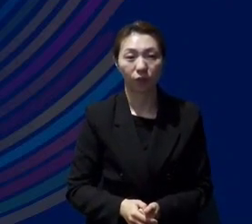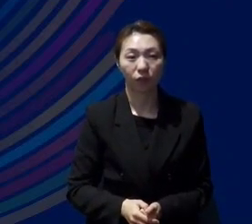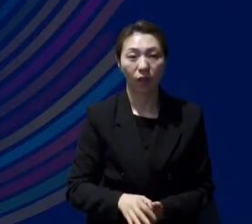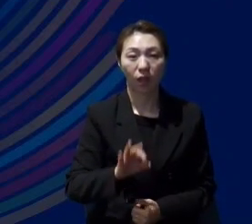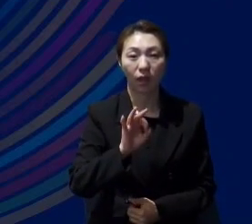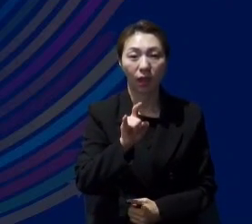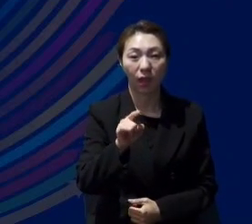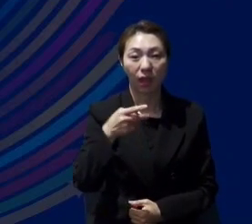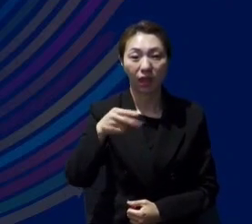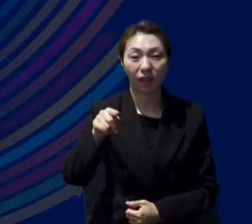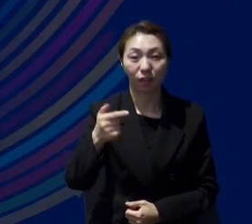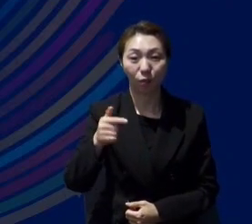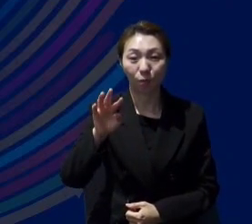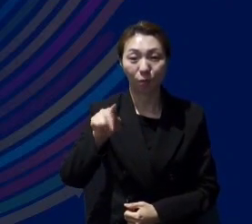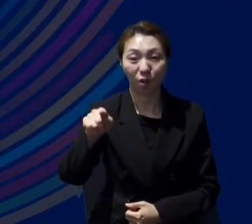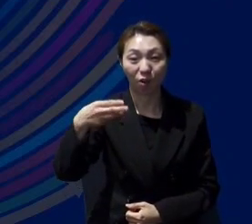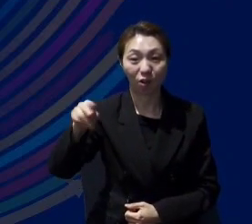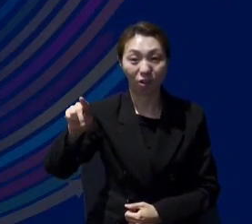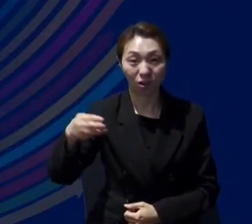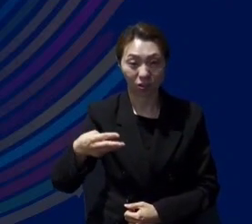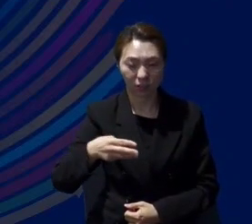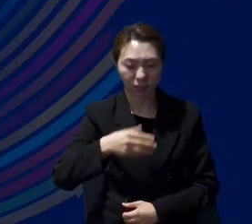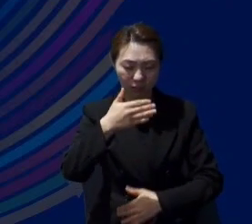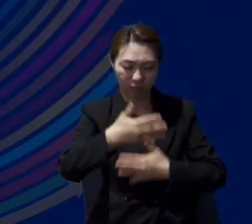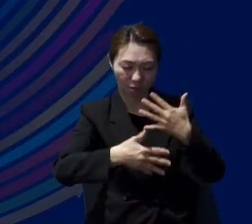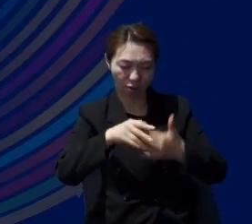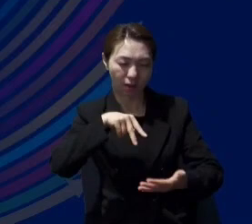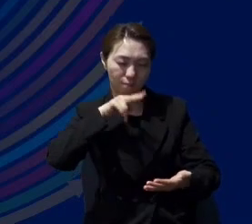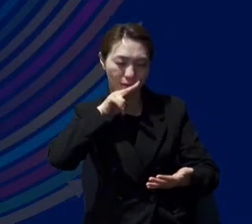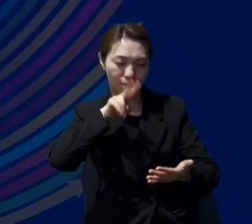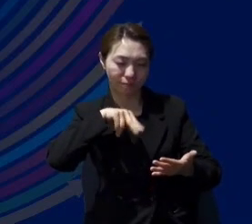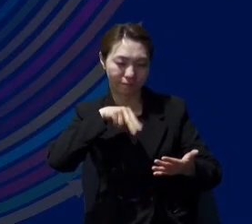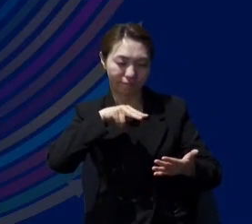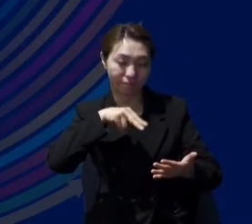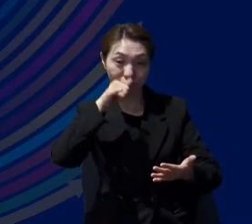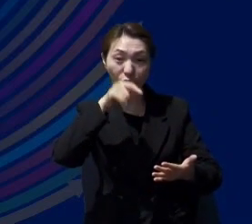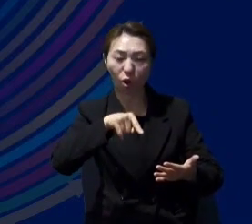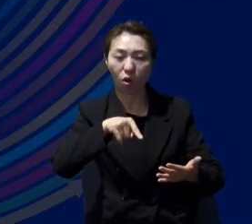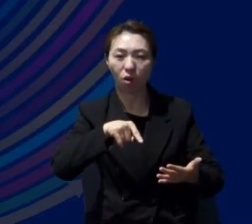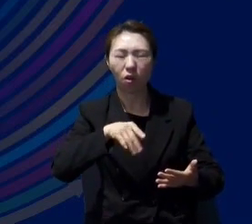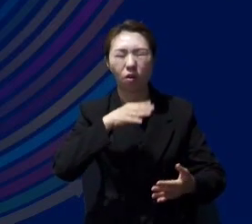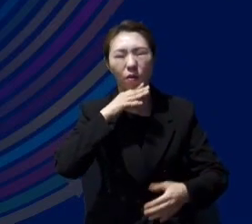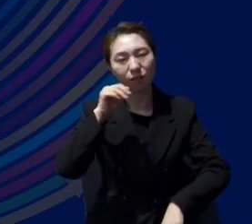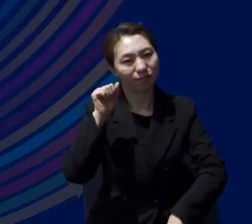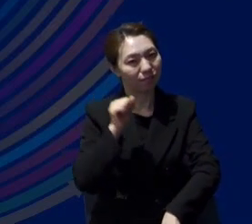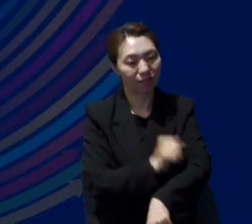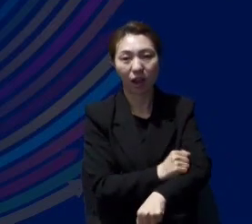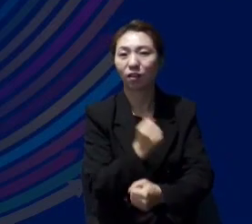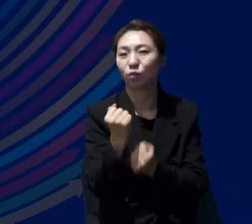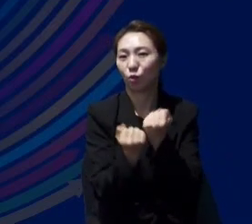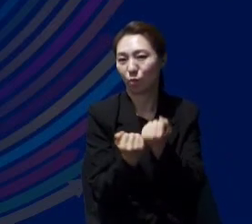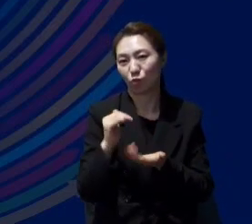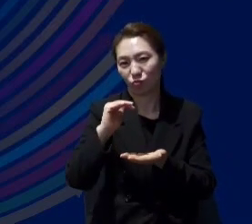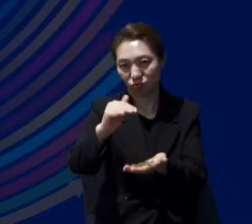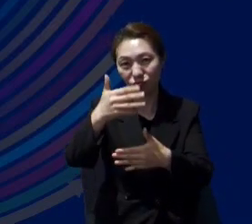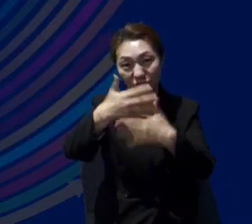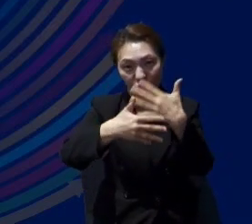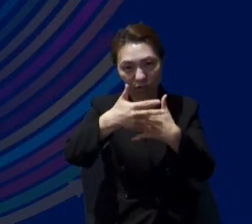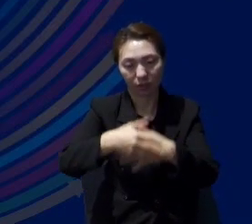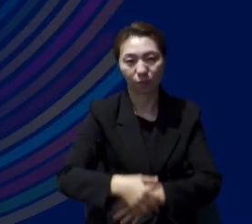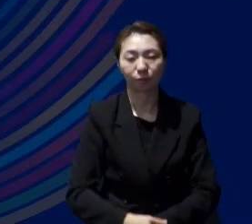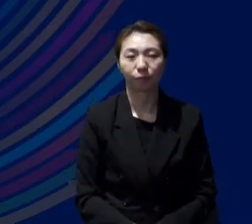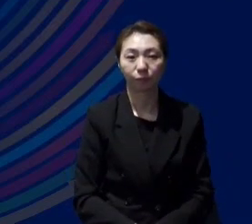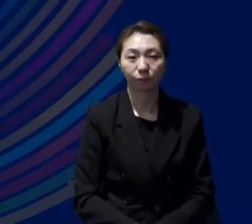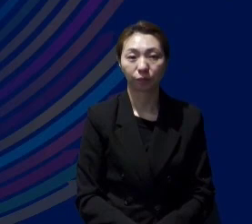nice storytelling, compelling way. But in summary, there are 9 things that ascertain whether we are